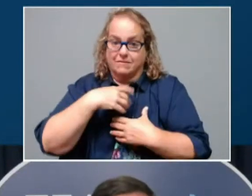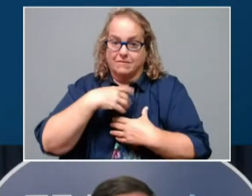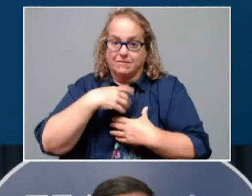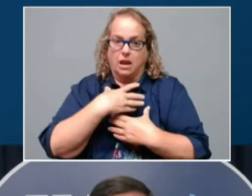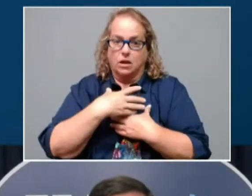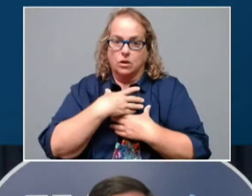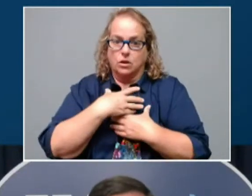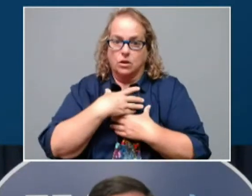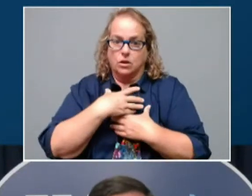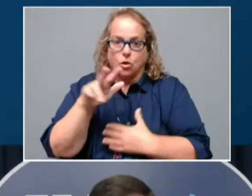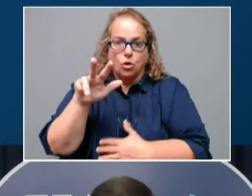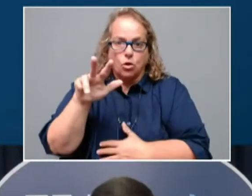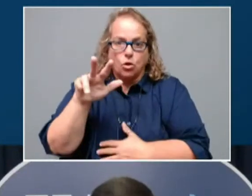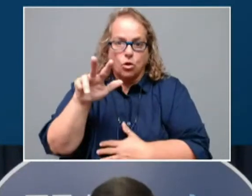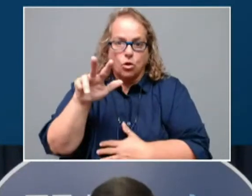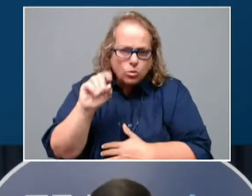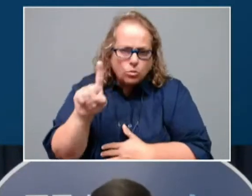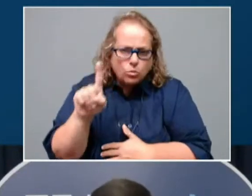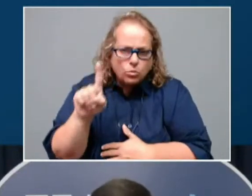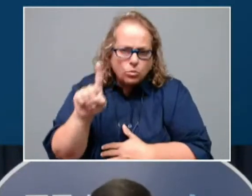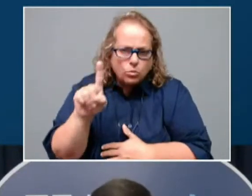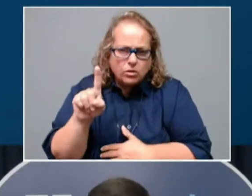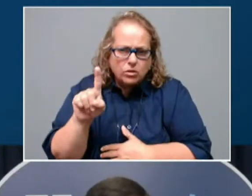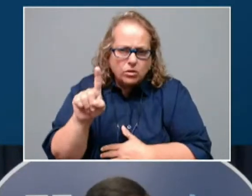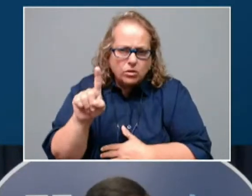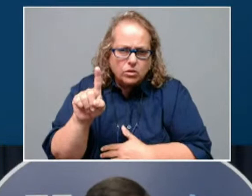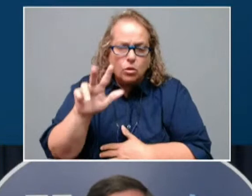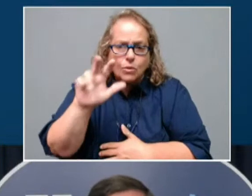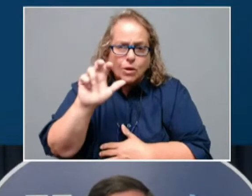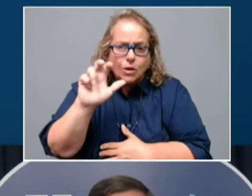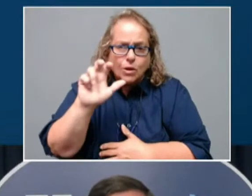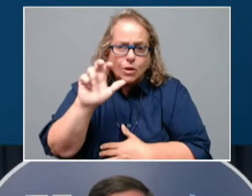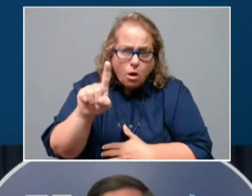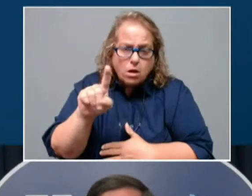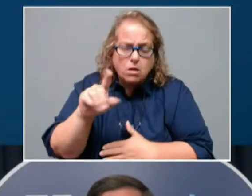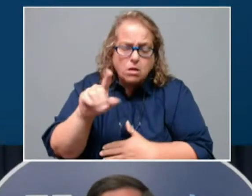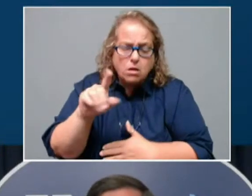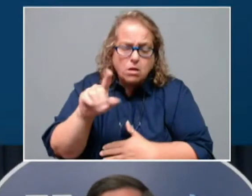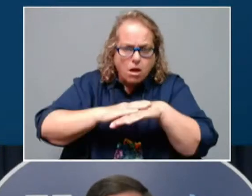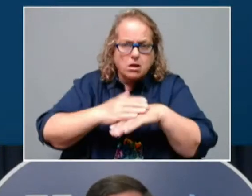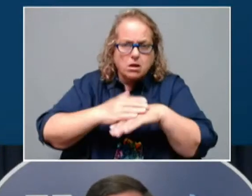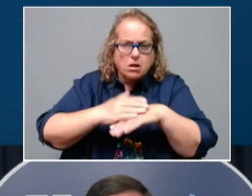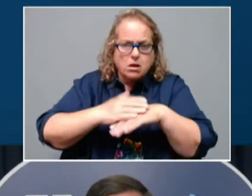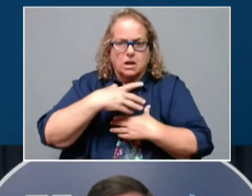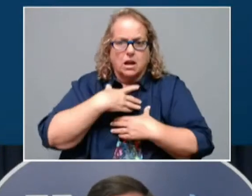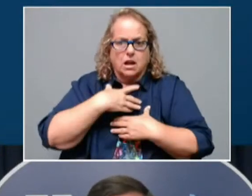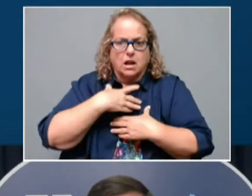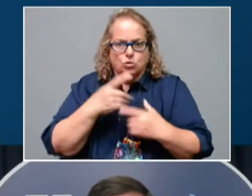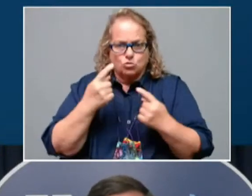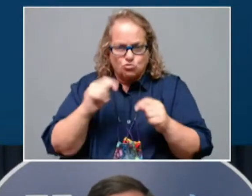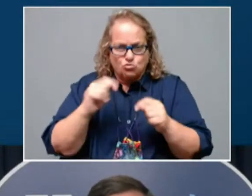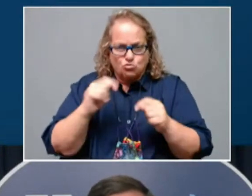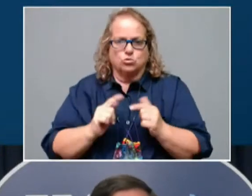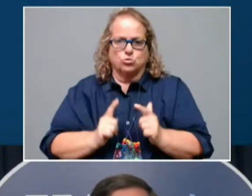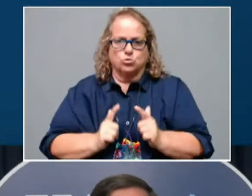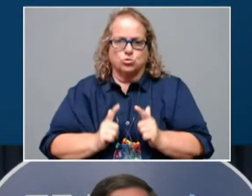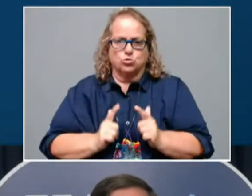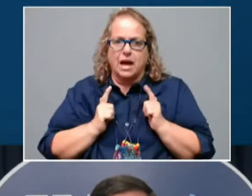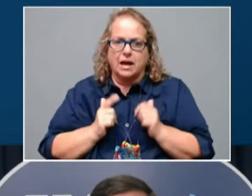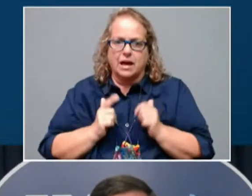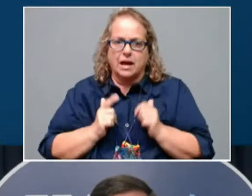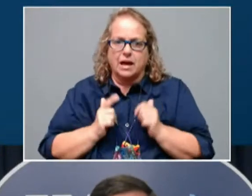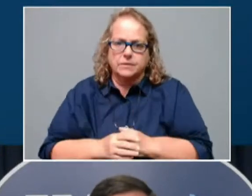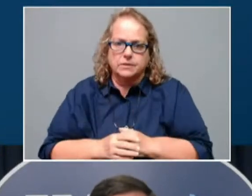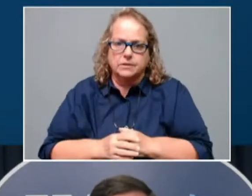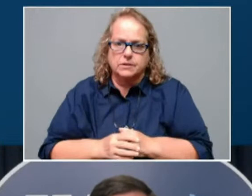Kentuckians currently on a ventilator at this point, just trying to survive. Again, this is one